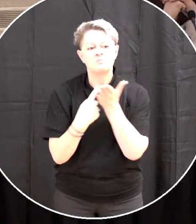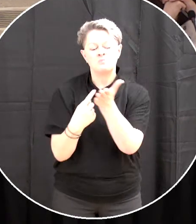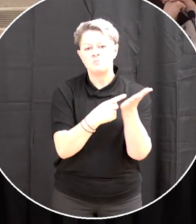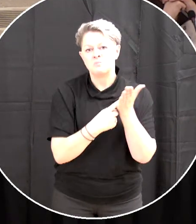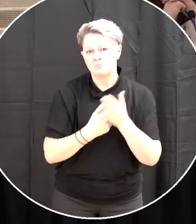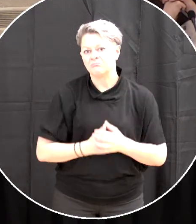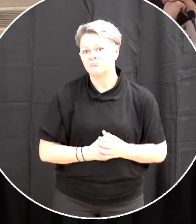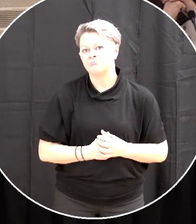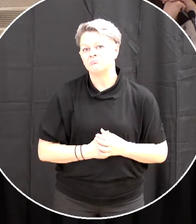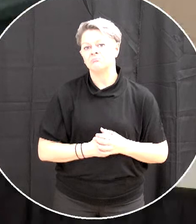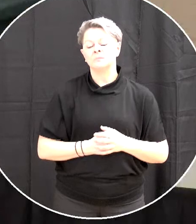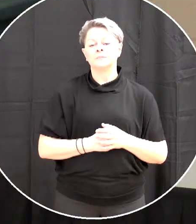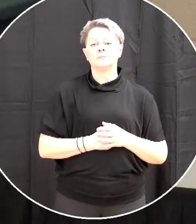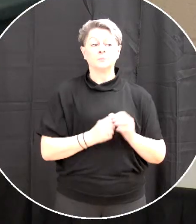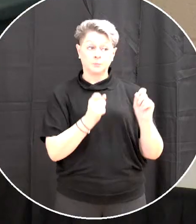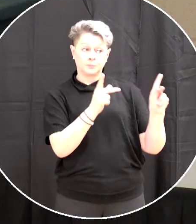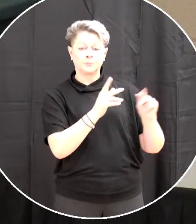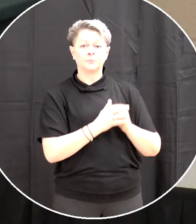just been.